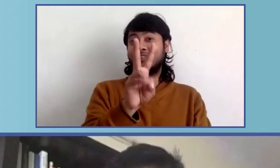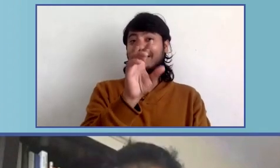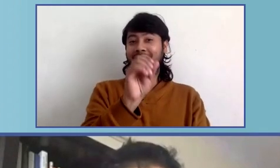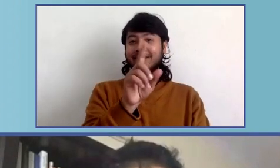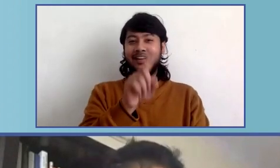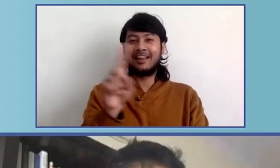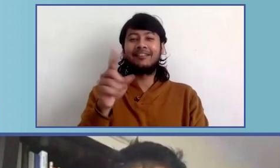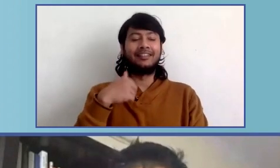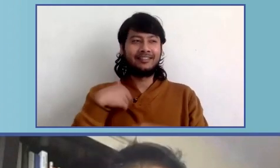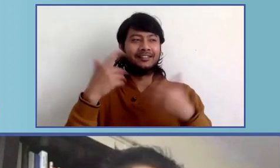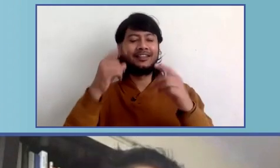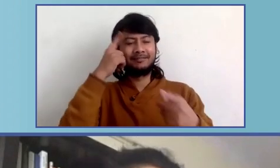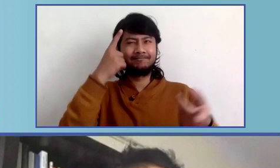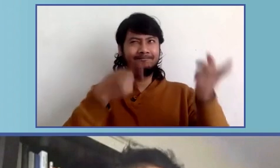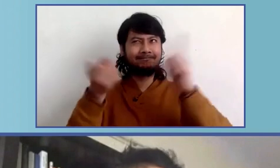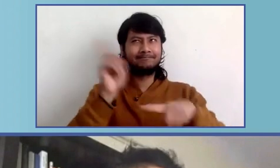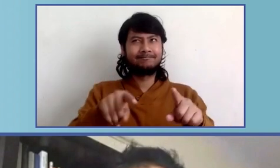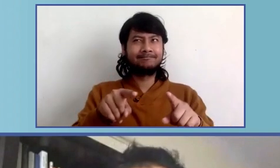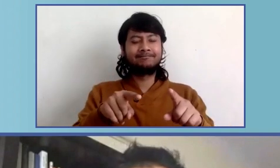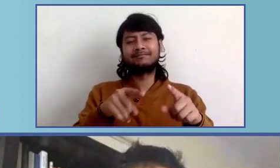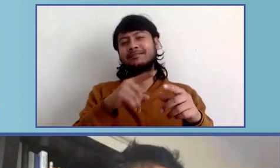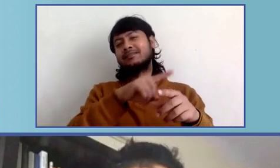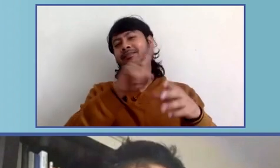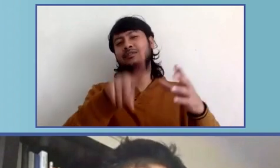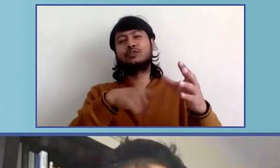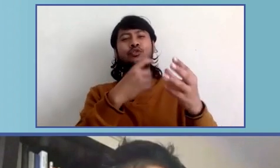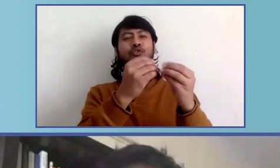risk to become a full-time artist. Now,